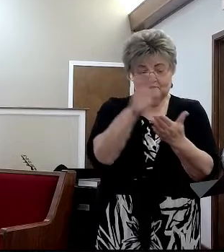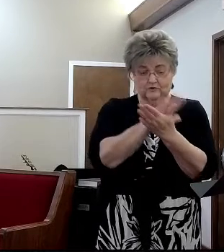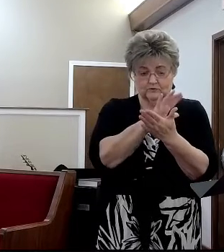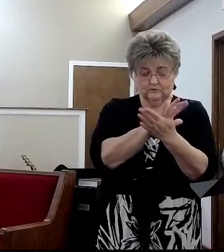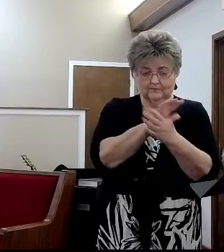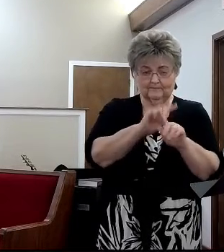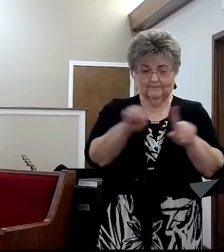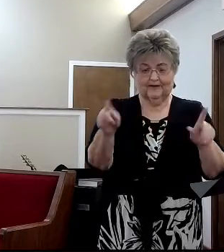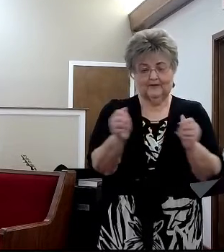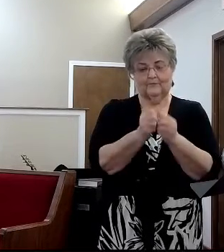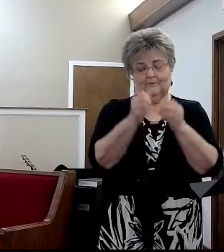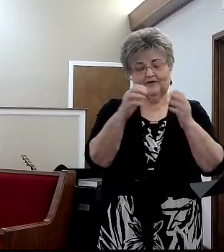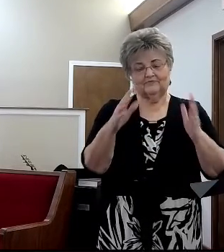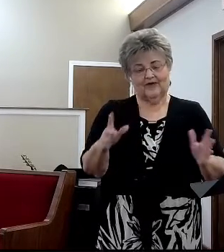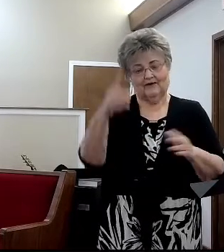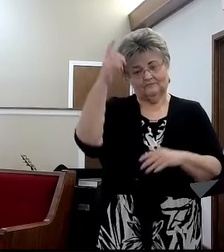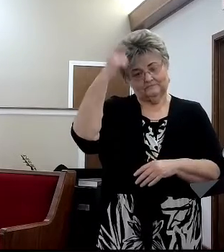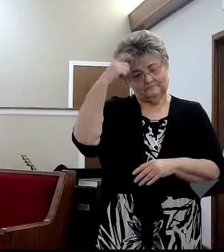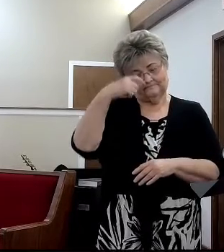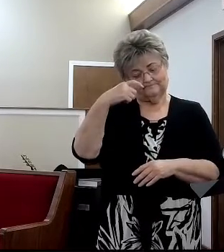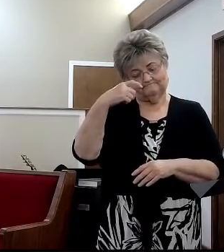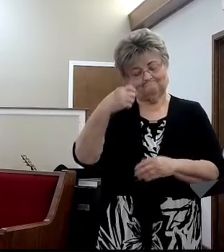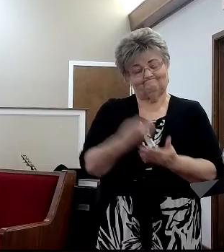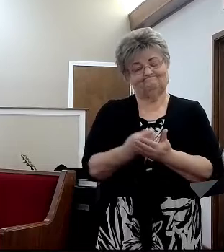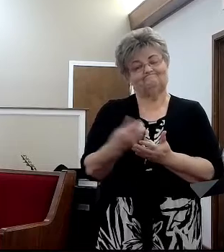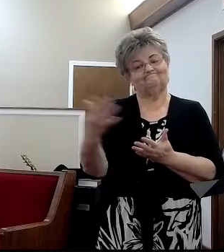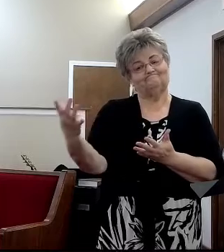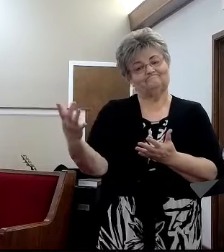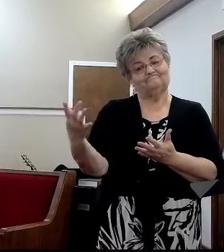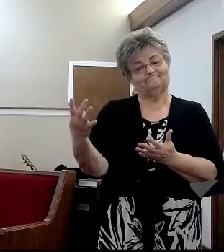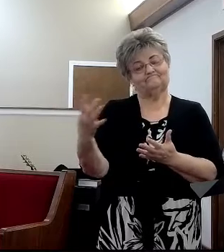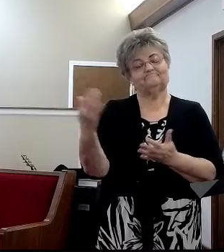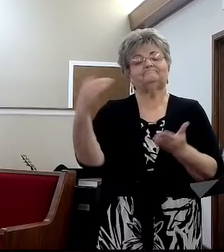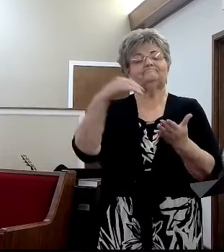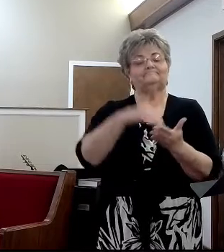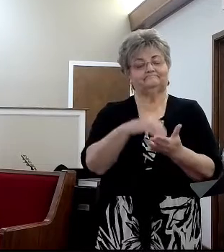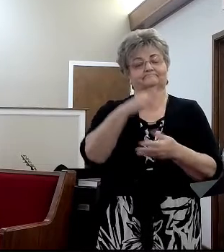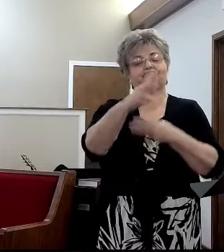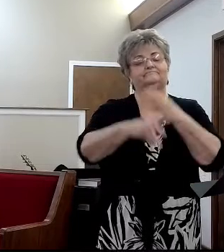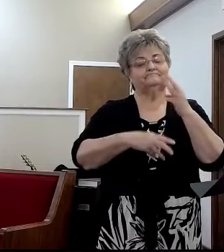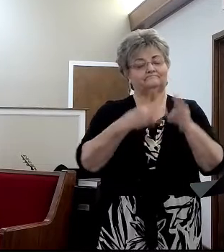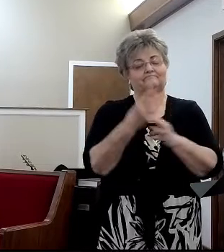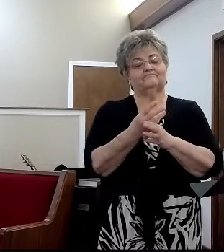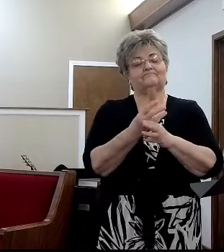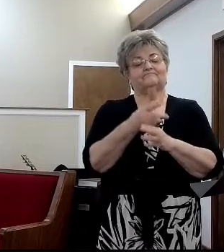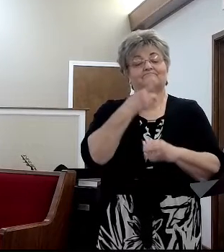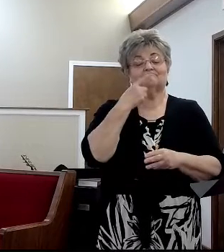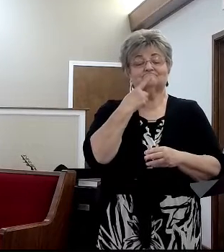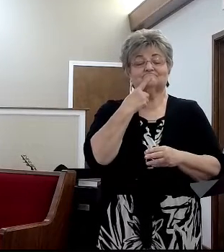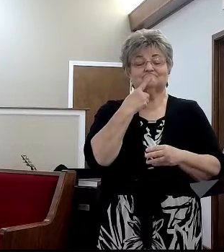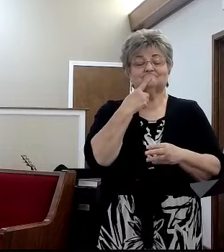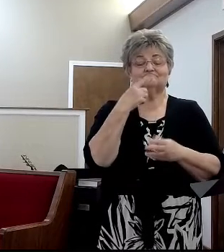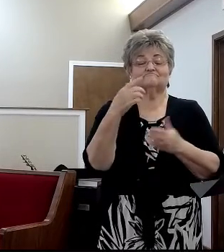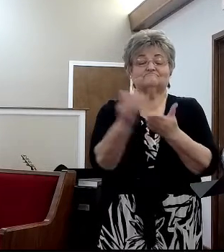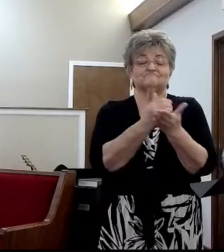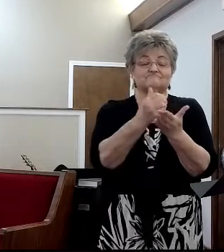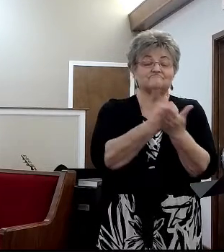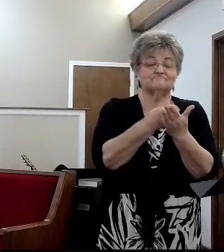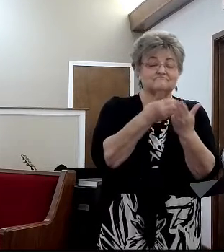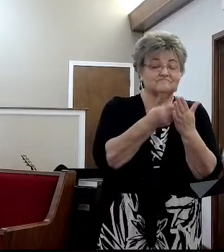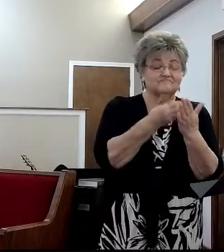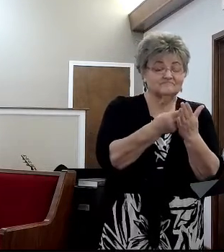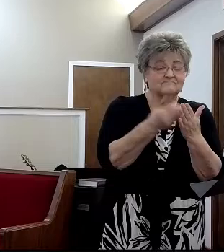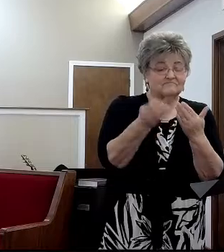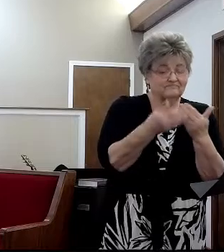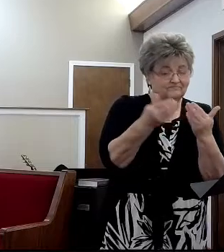to waste. So it's back to the worldly saying of it's money, making the money is easy, as long as you put in the work,